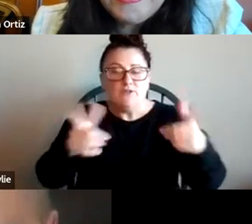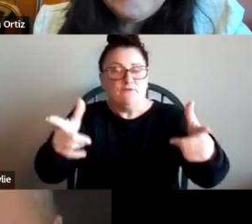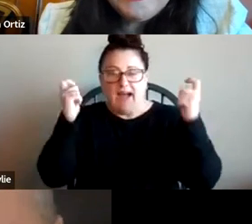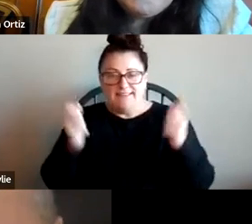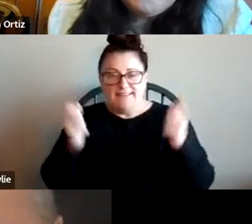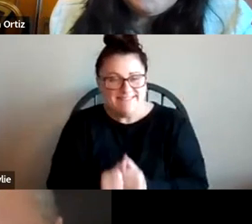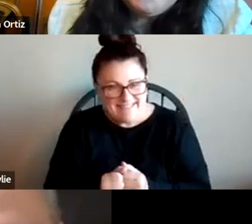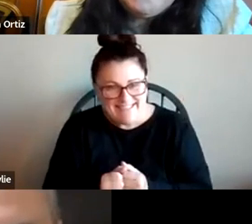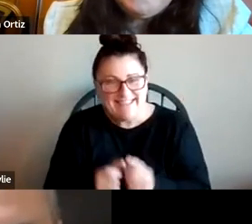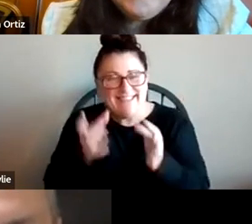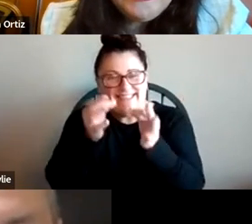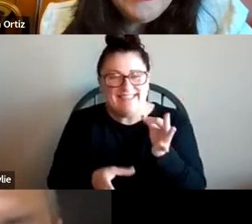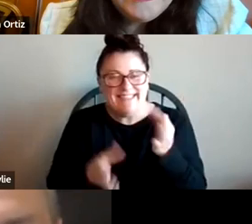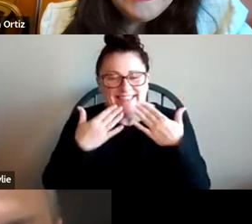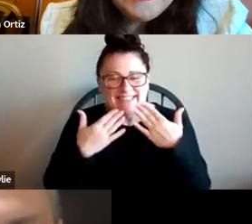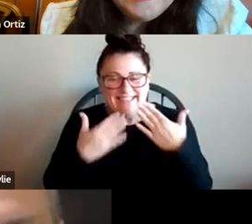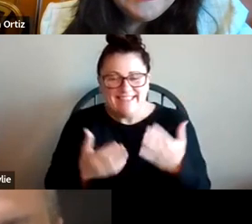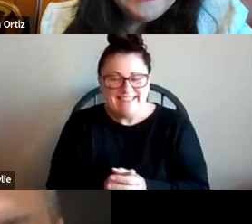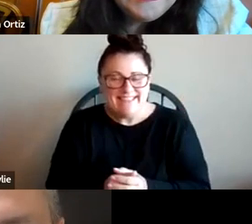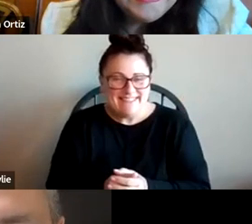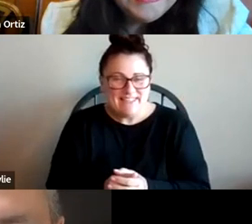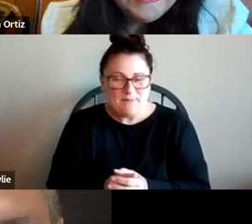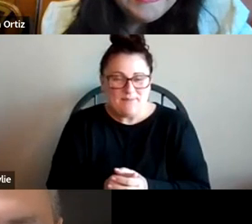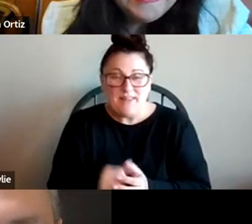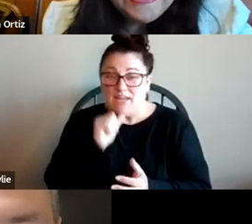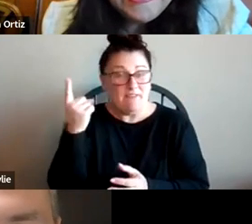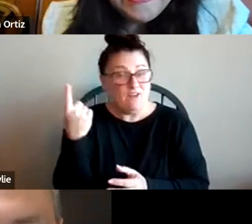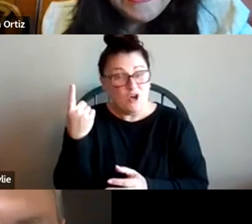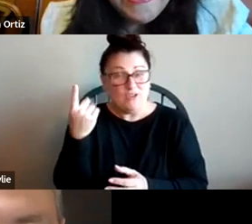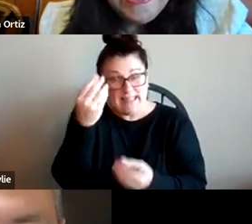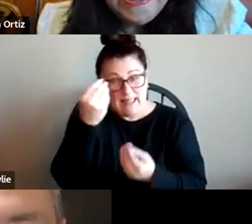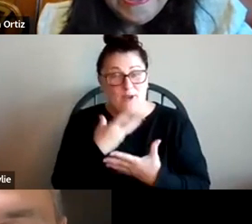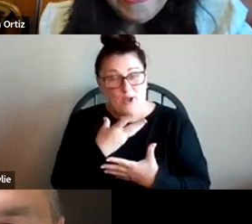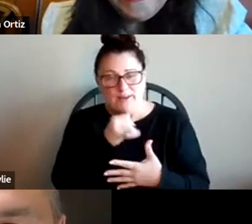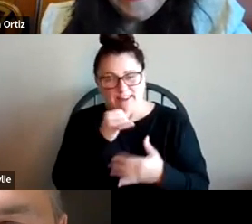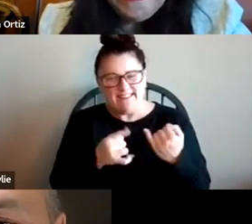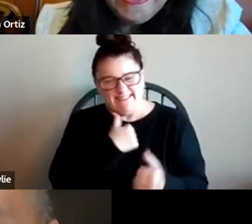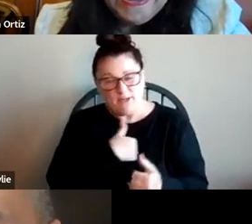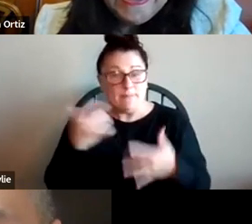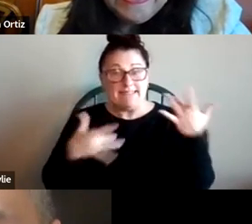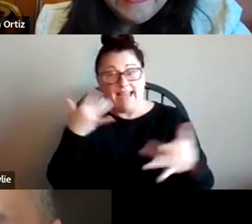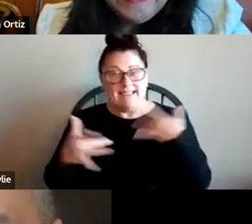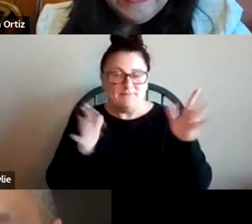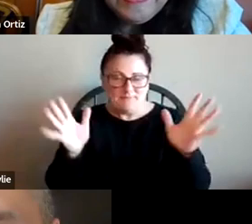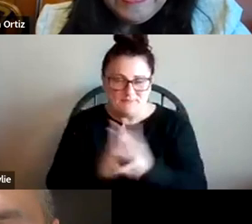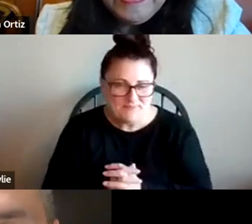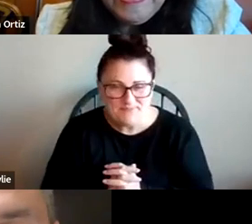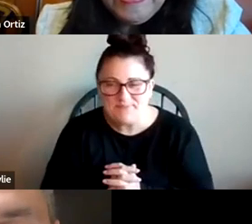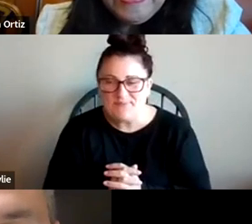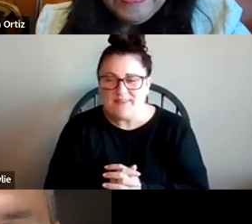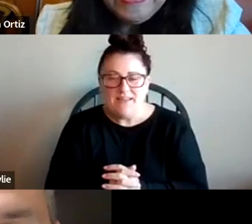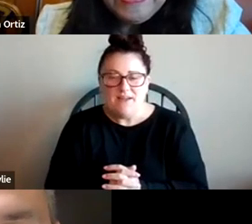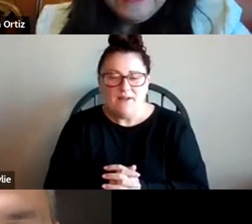bit for our interpreters? Thank you so much. You're not the first and you won't be the last. Sorry about that. I'm excited.